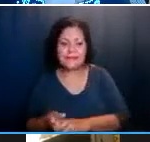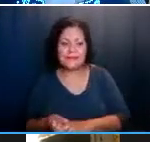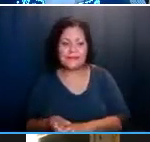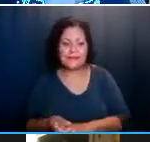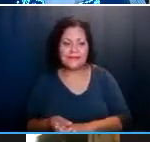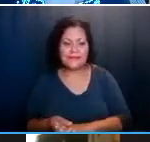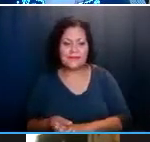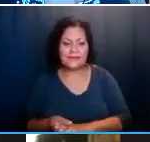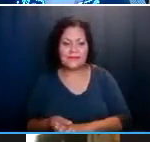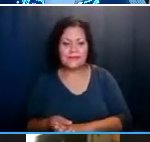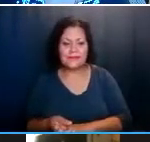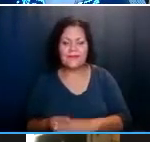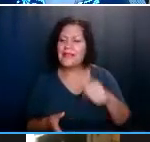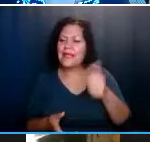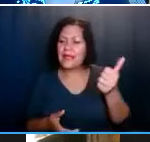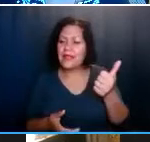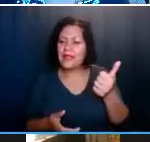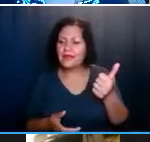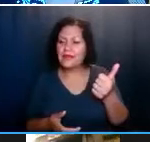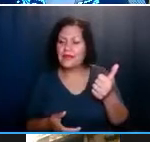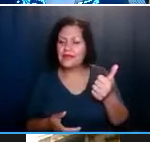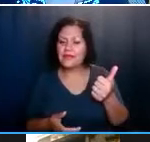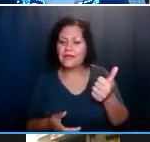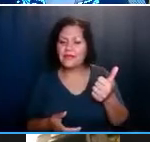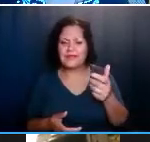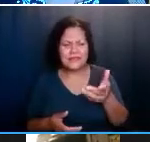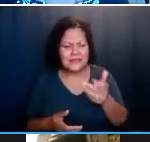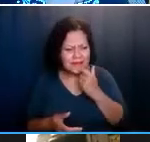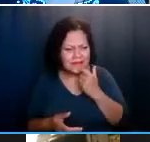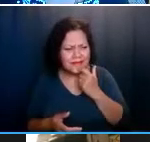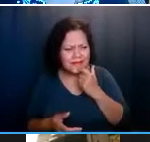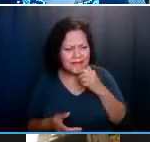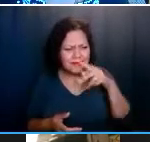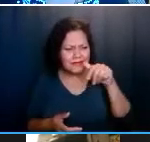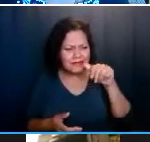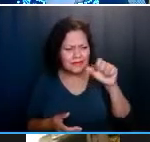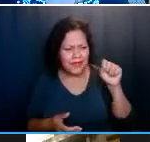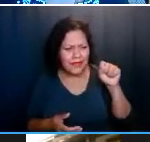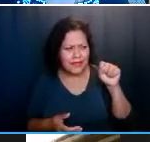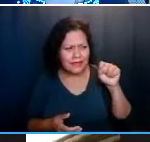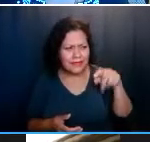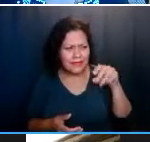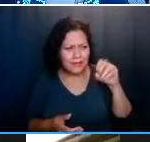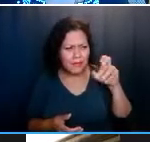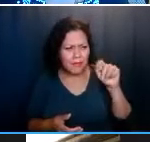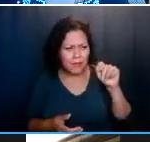the other, yeah, is the passport function on the browser?